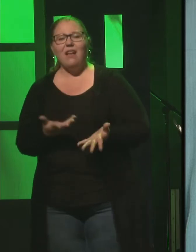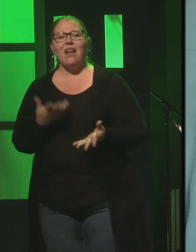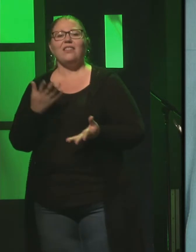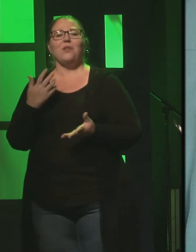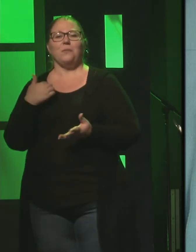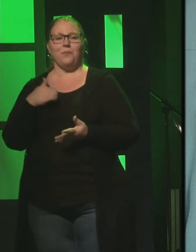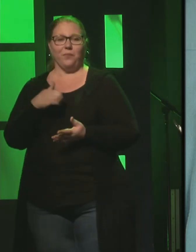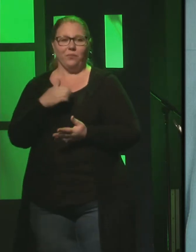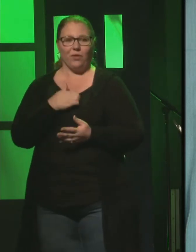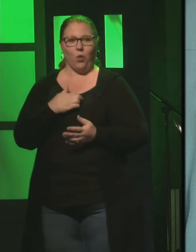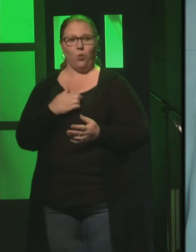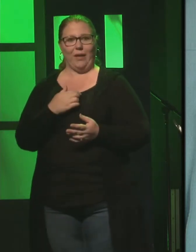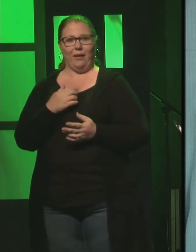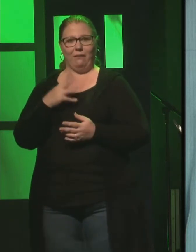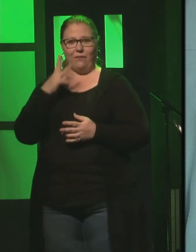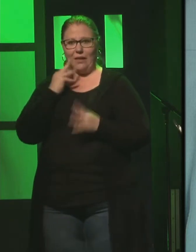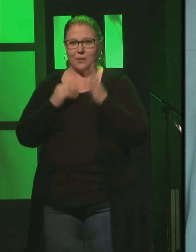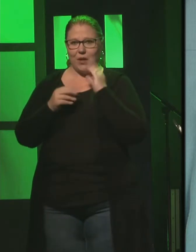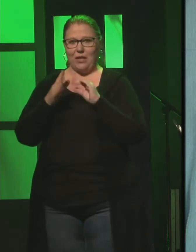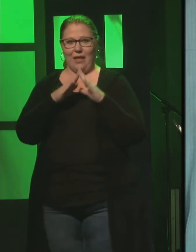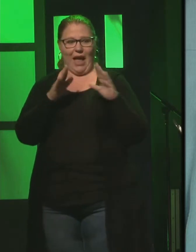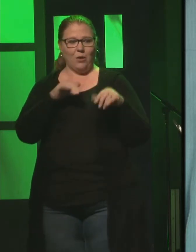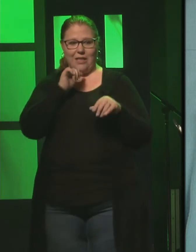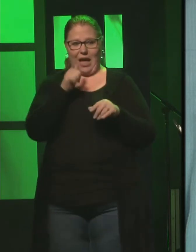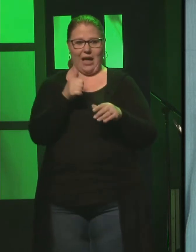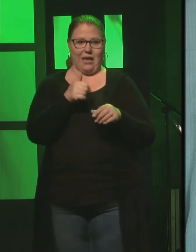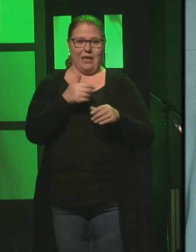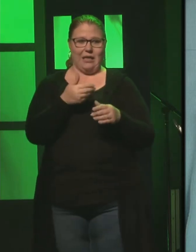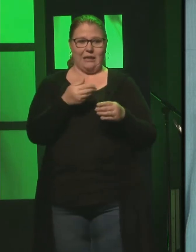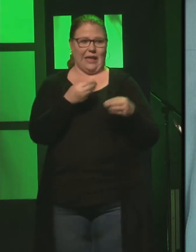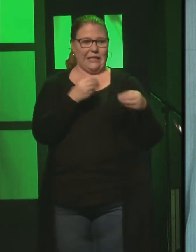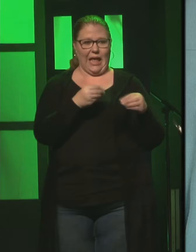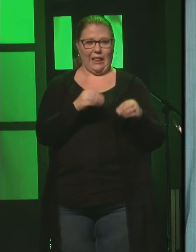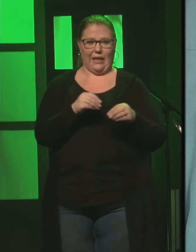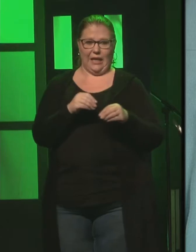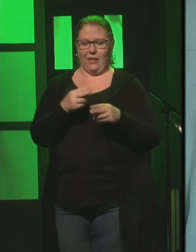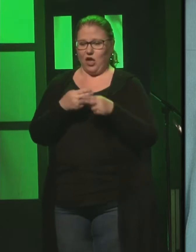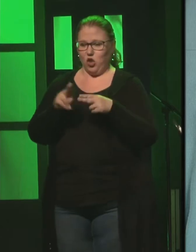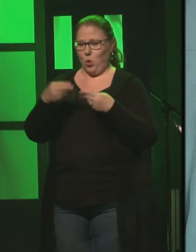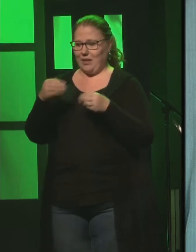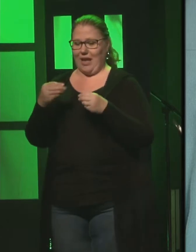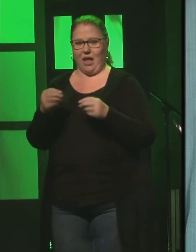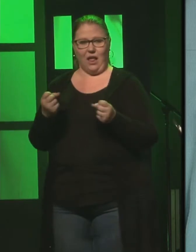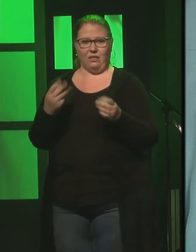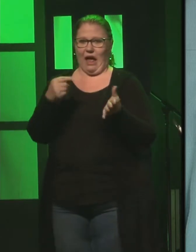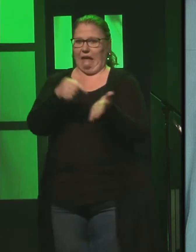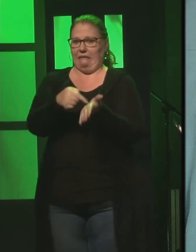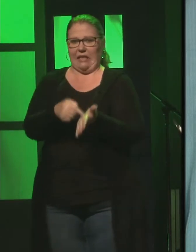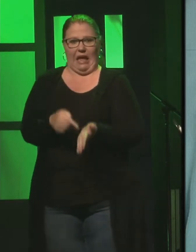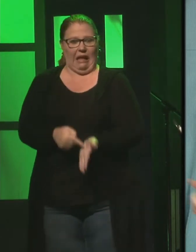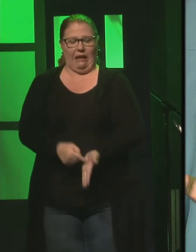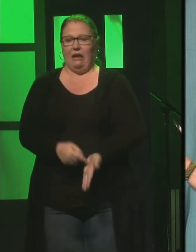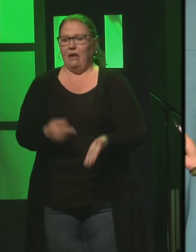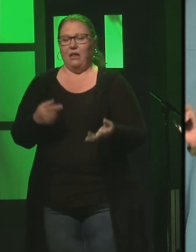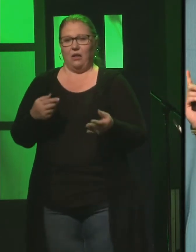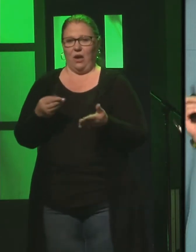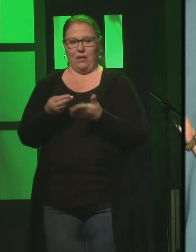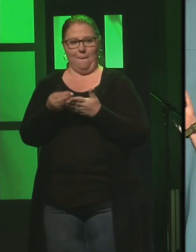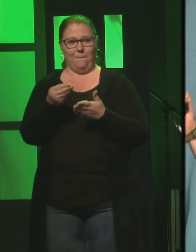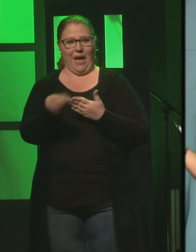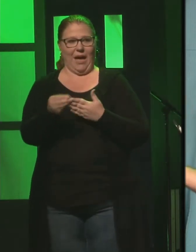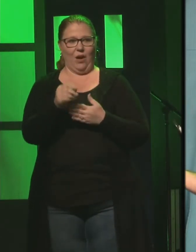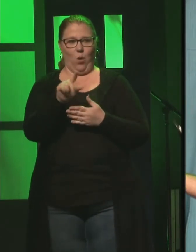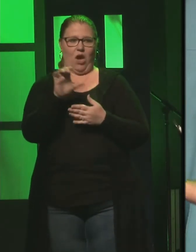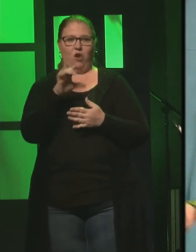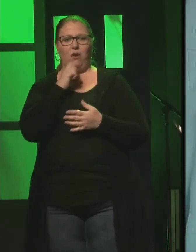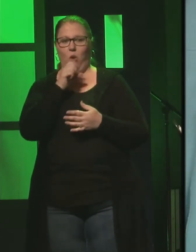like house not selling, short sale house, like what are we going to do? We've gone through massive amounts of debt. We've gone through like, let's buy the